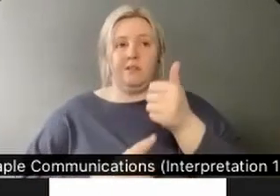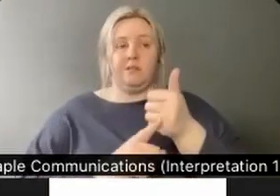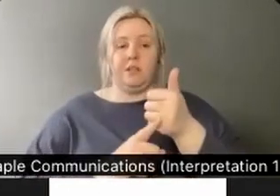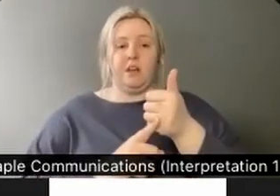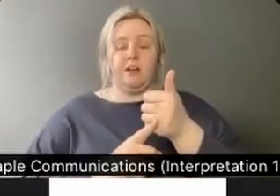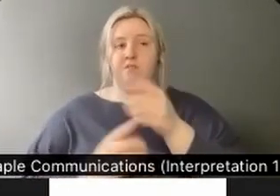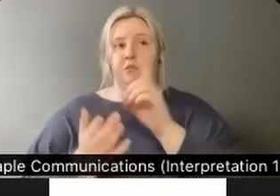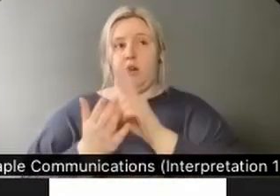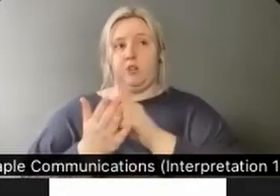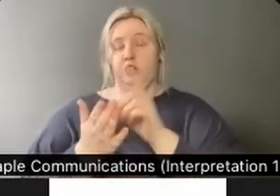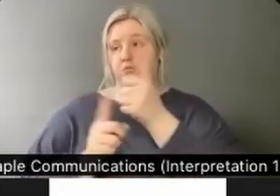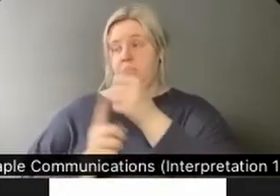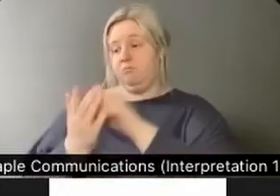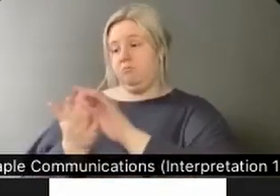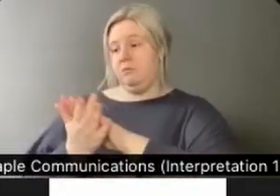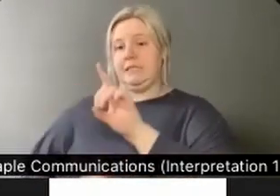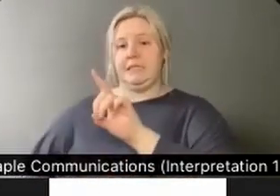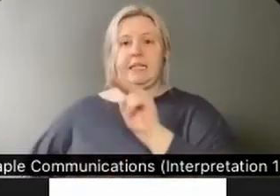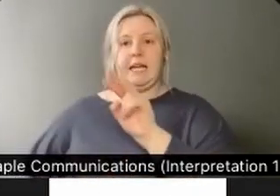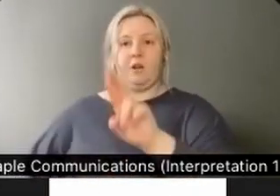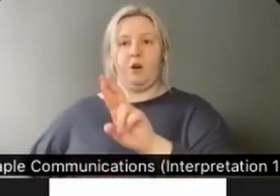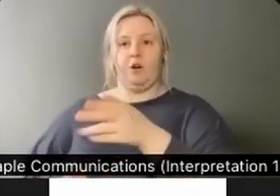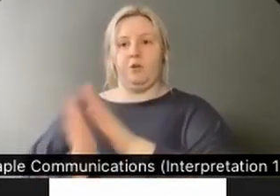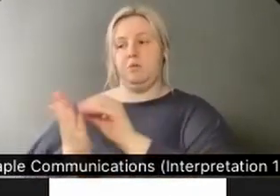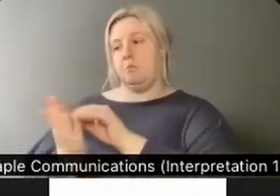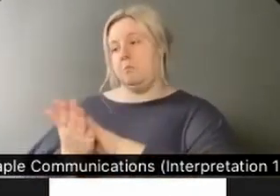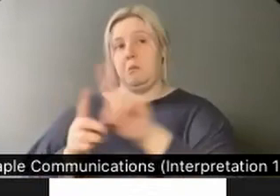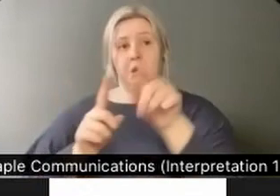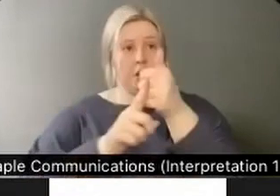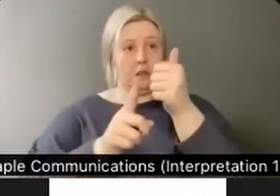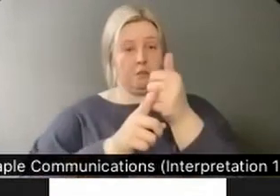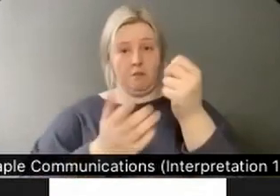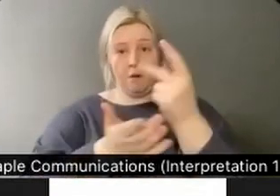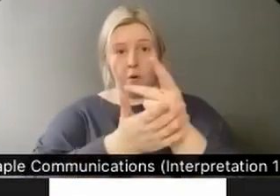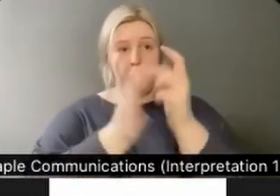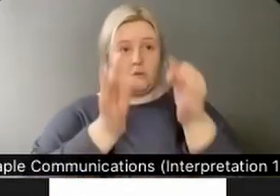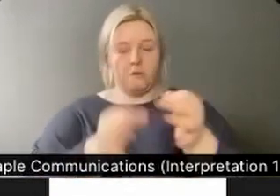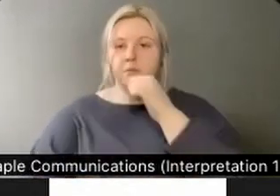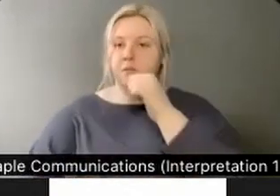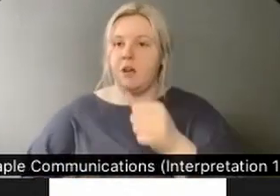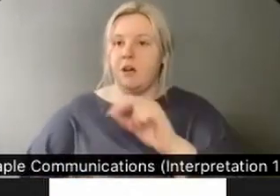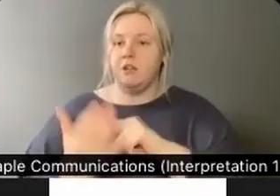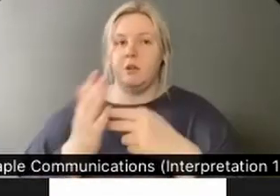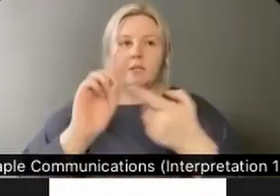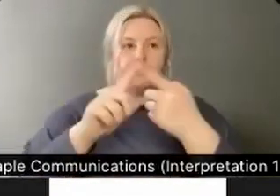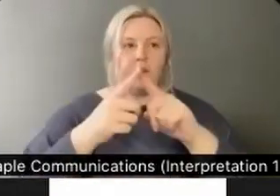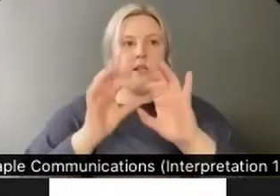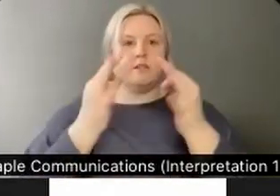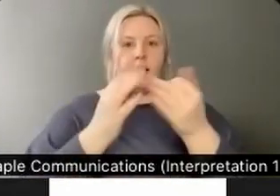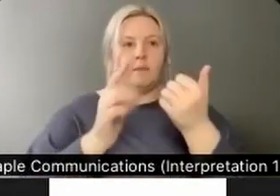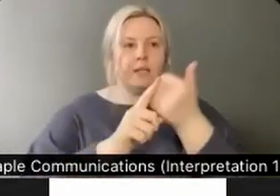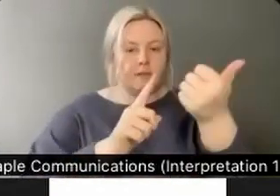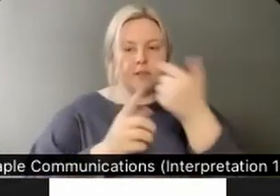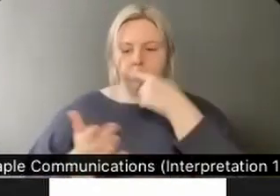their knowledge, and who have consequently needed family and friends to monitor their charts for the appearance of